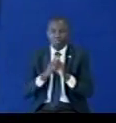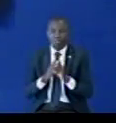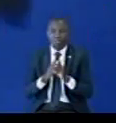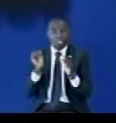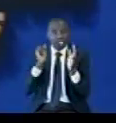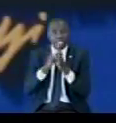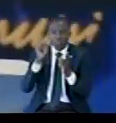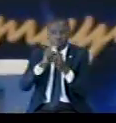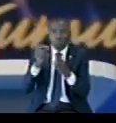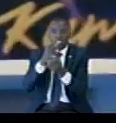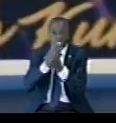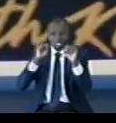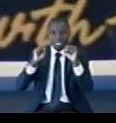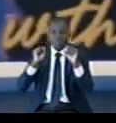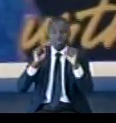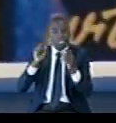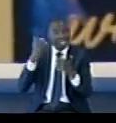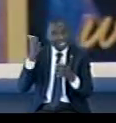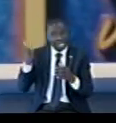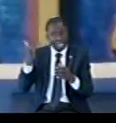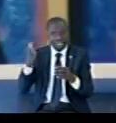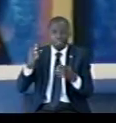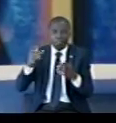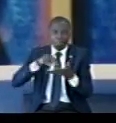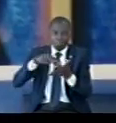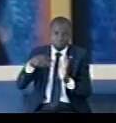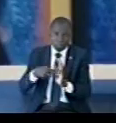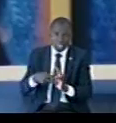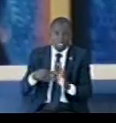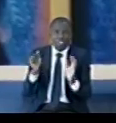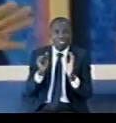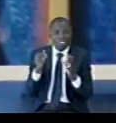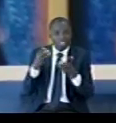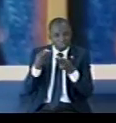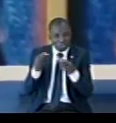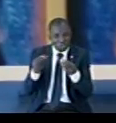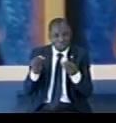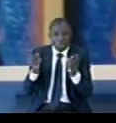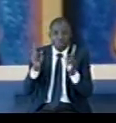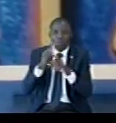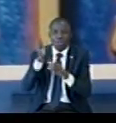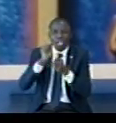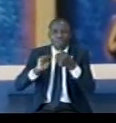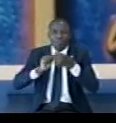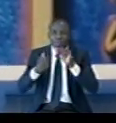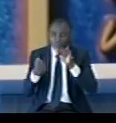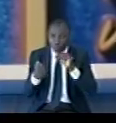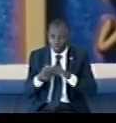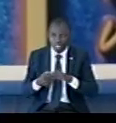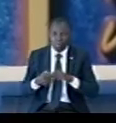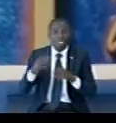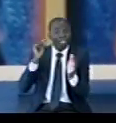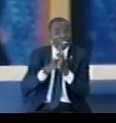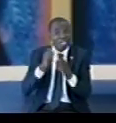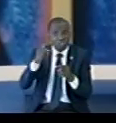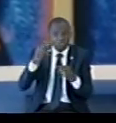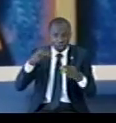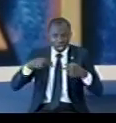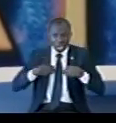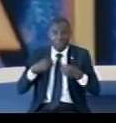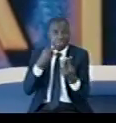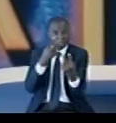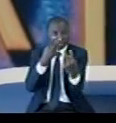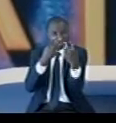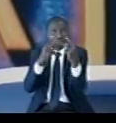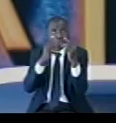word saved there means the solution to every problem that you have. Look unto